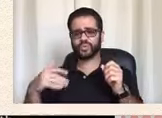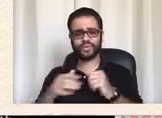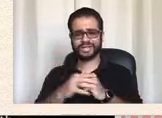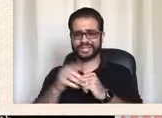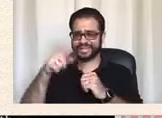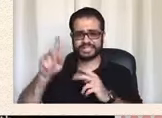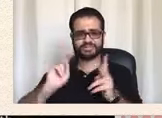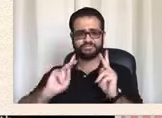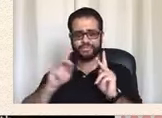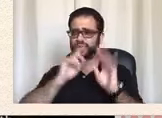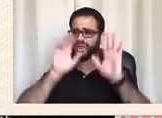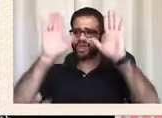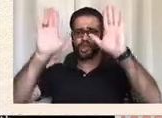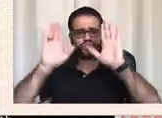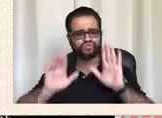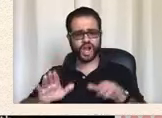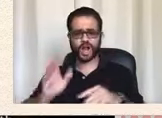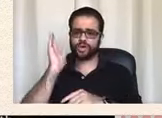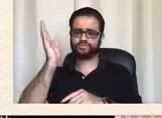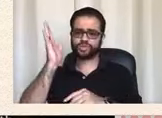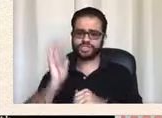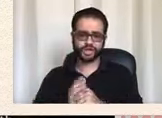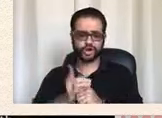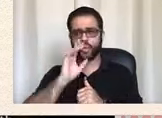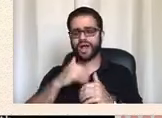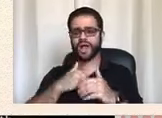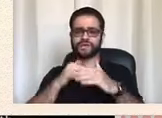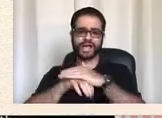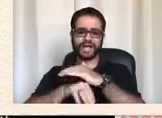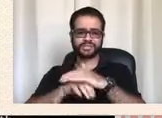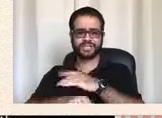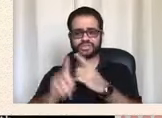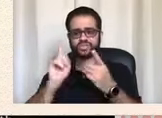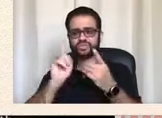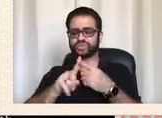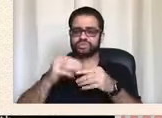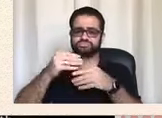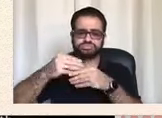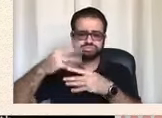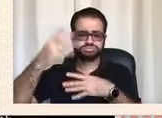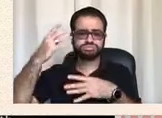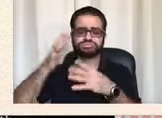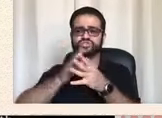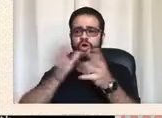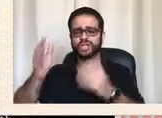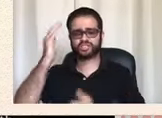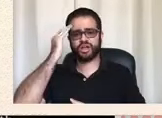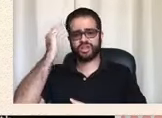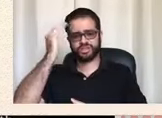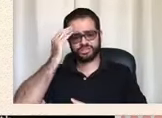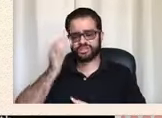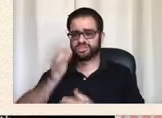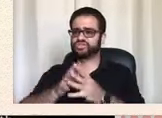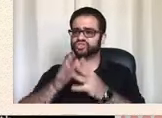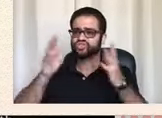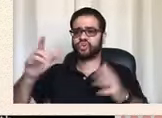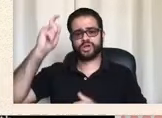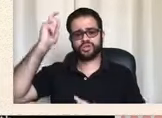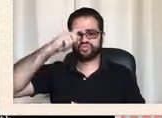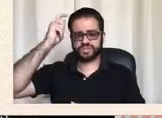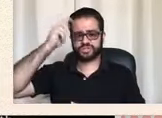incredible presenters. You guys are going to have access to so much knowledge, so much wisdom by